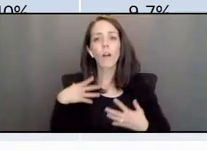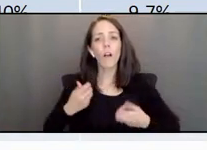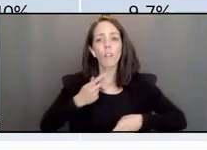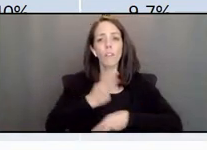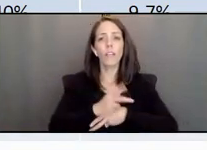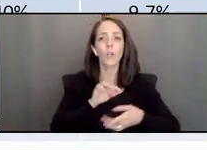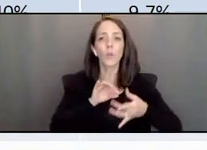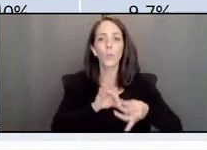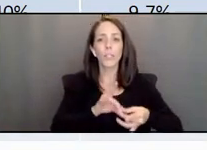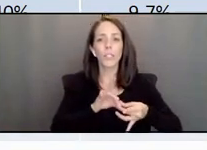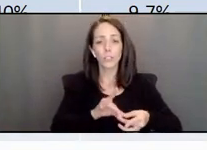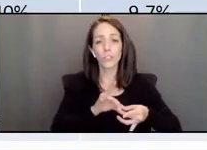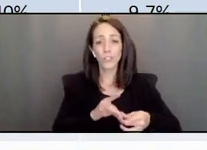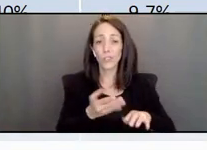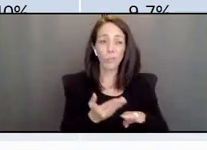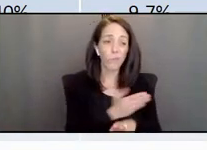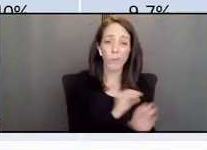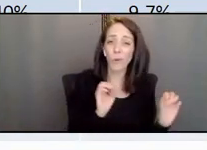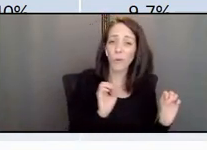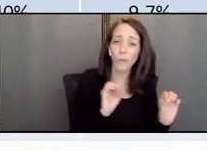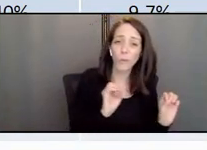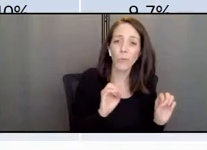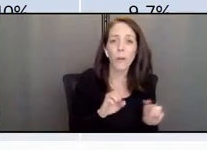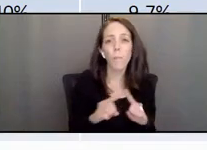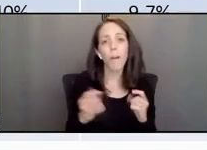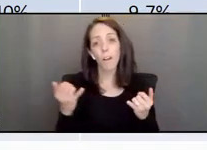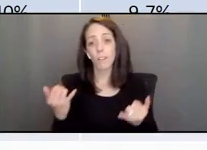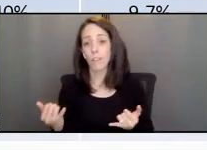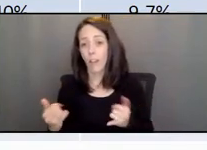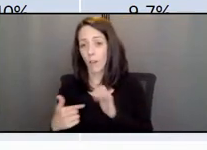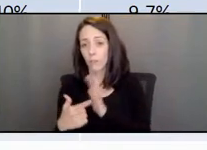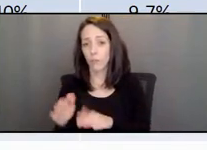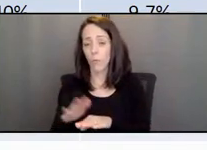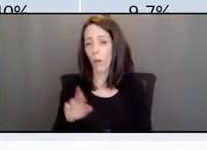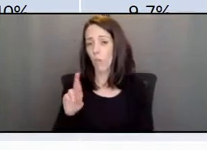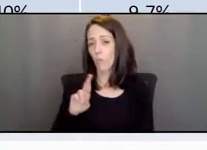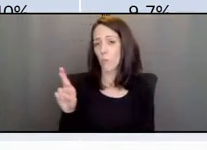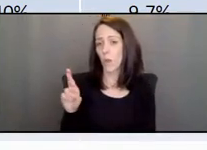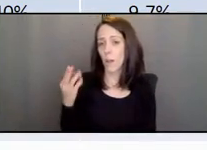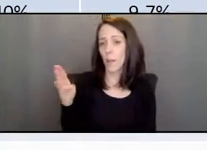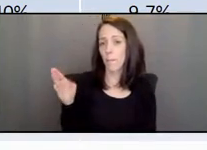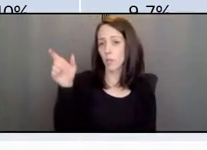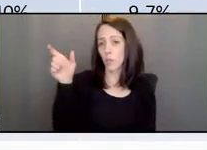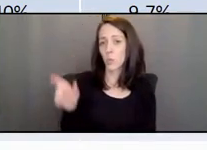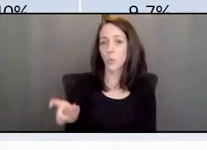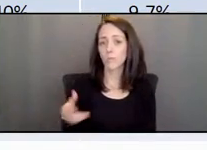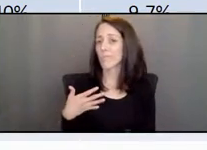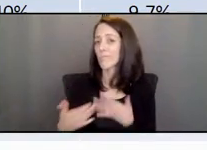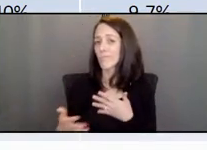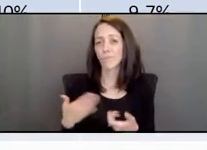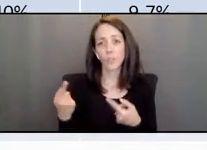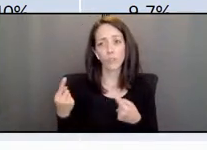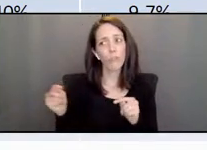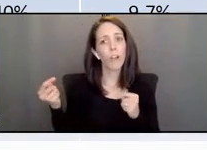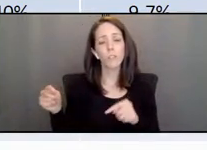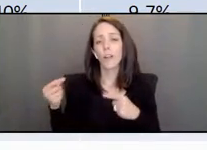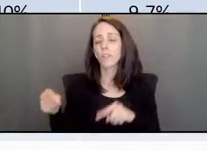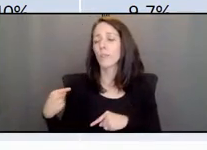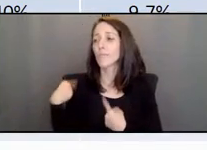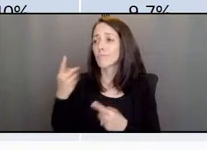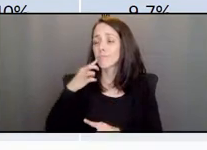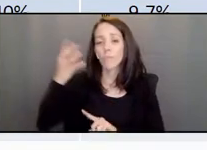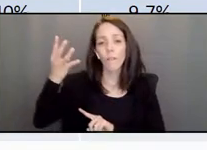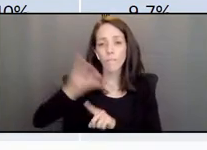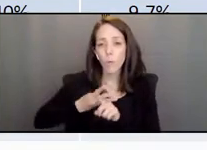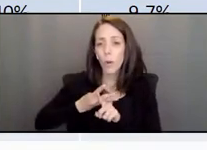existed. The not so good news, which I'm showing here on the right in blue, is that despite a concerted effort, nearly 4 months into the vaccine